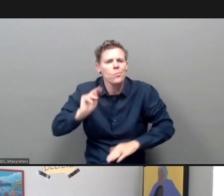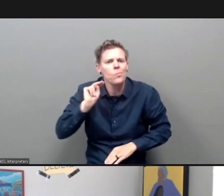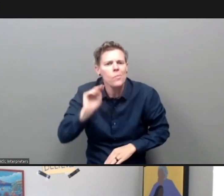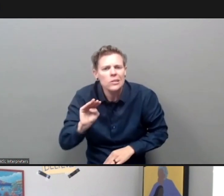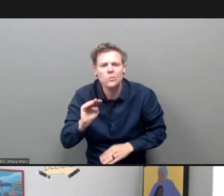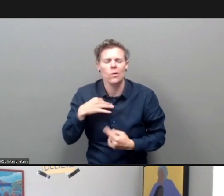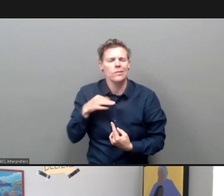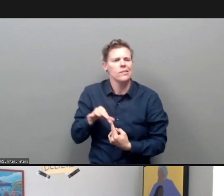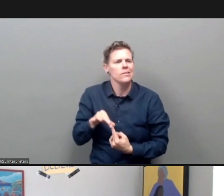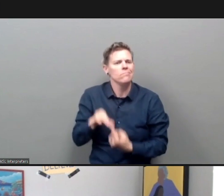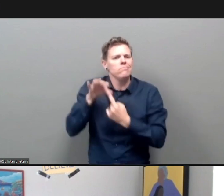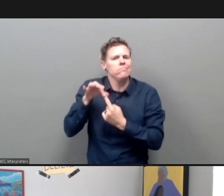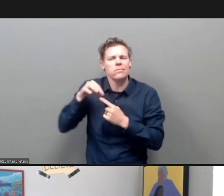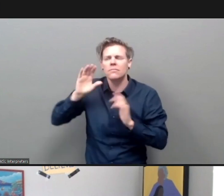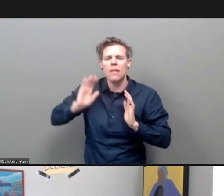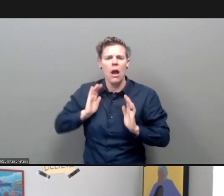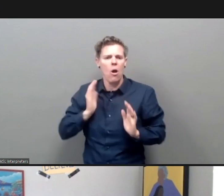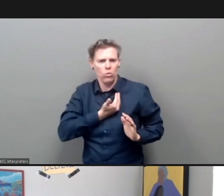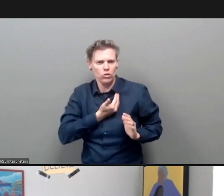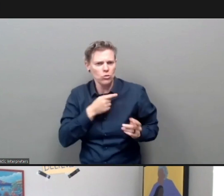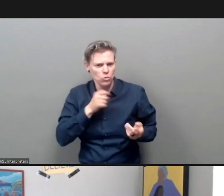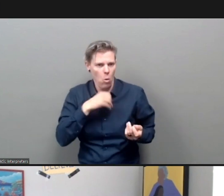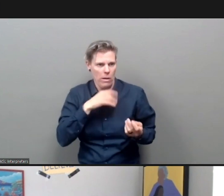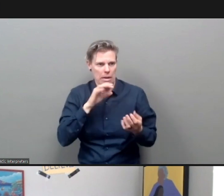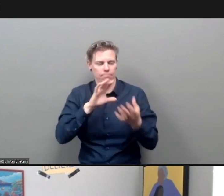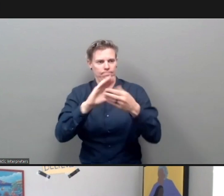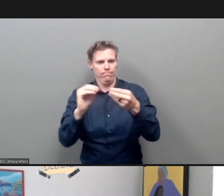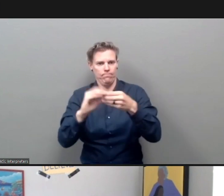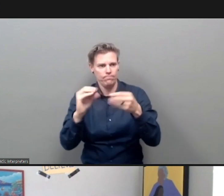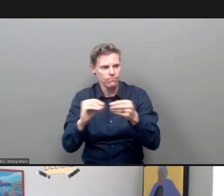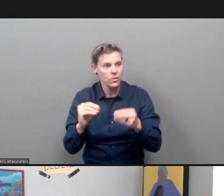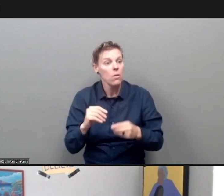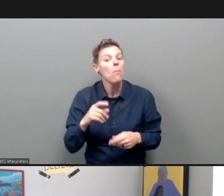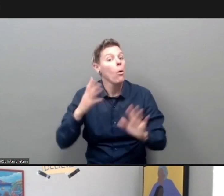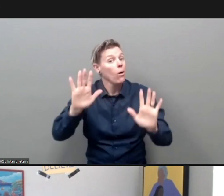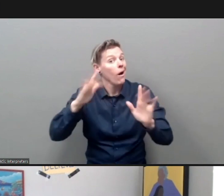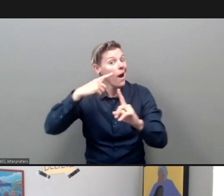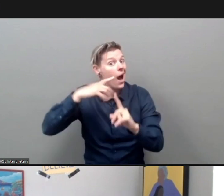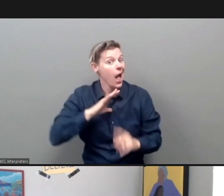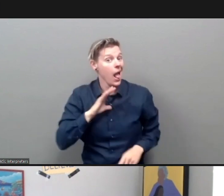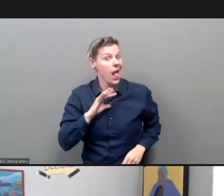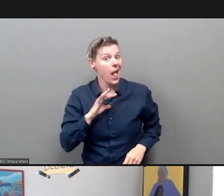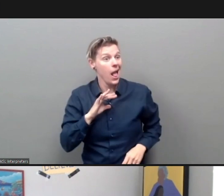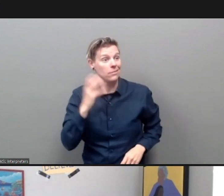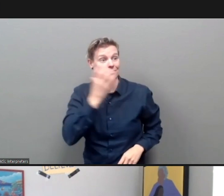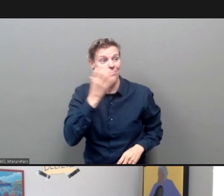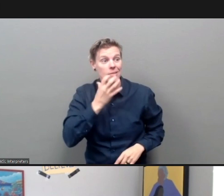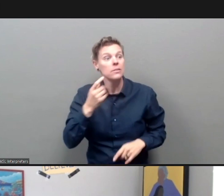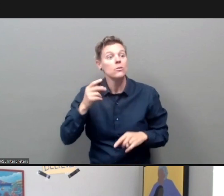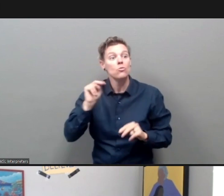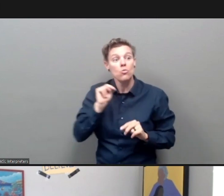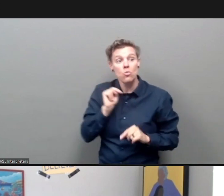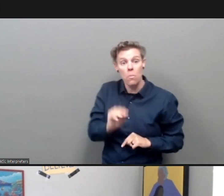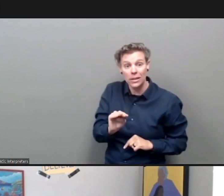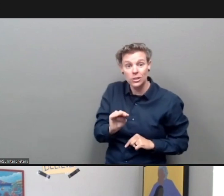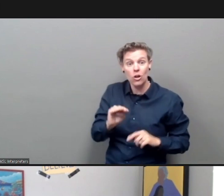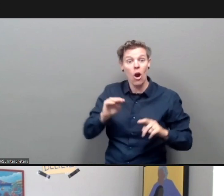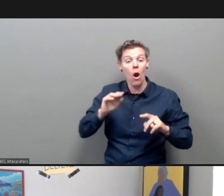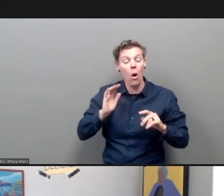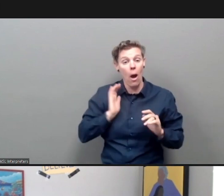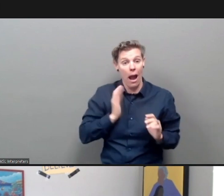kids from New Mexico in the study population, so that really helps. But do our race